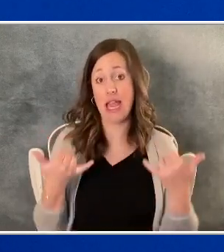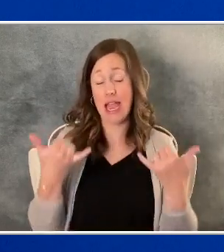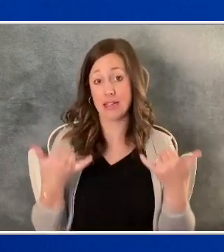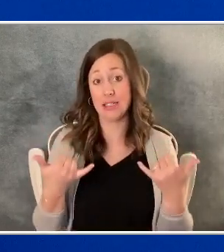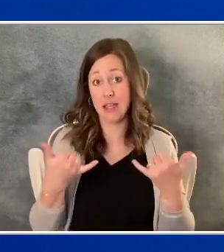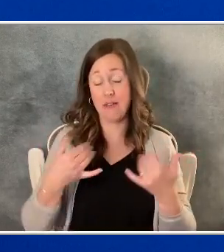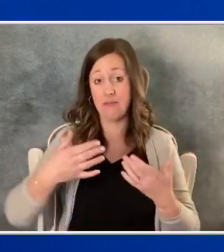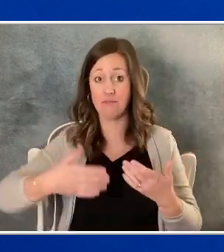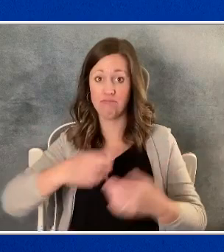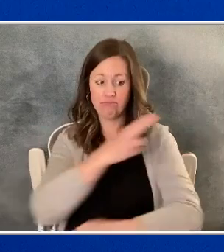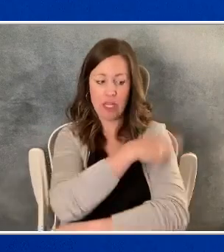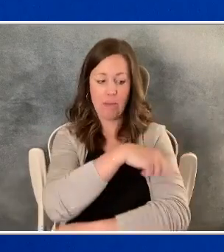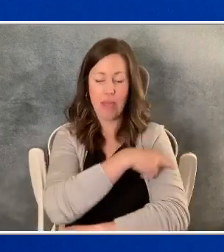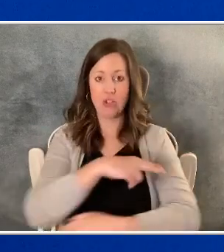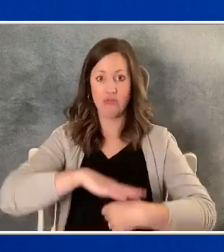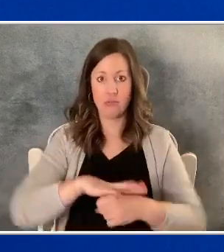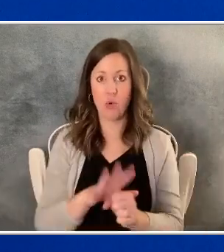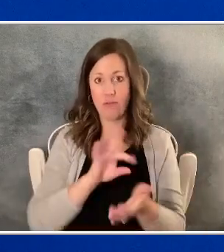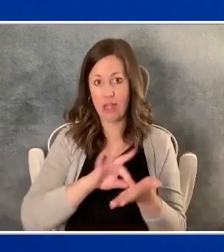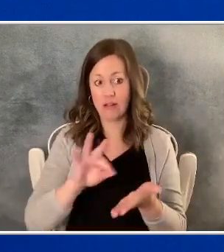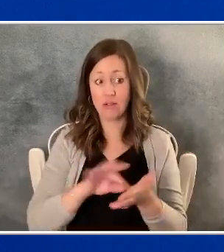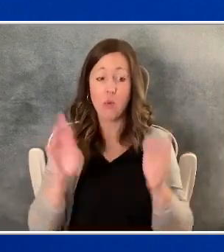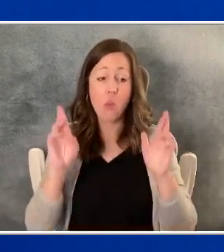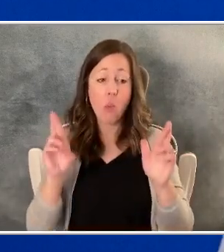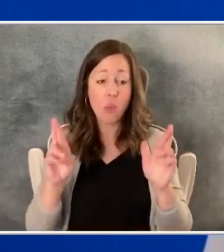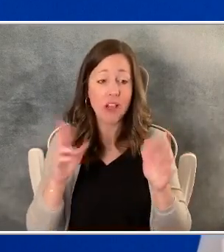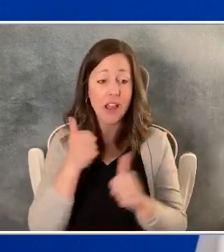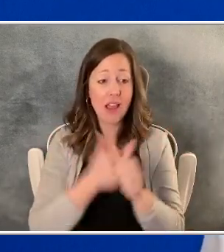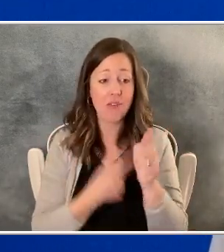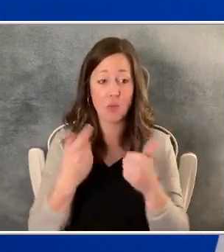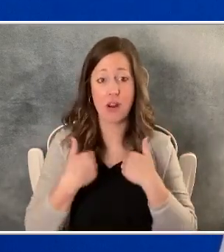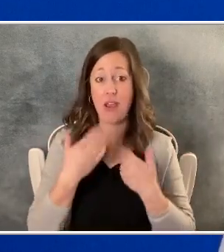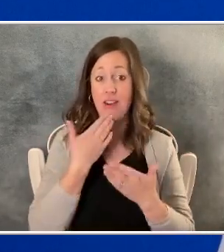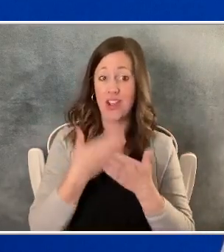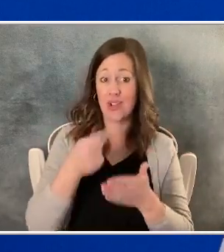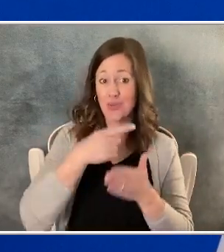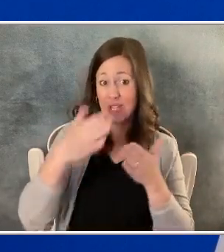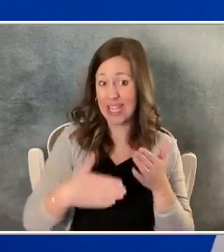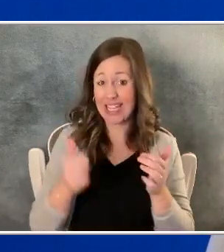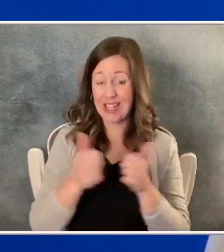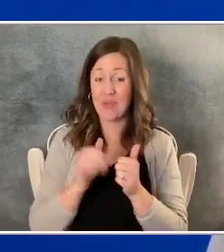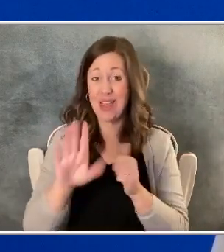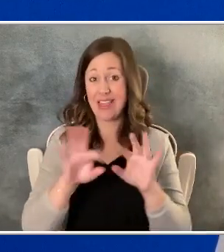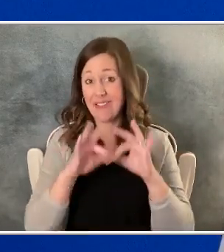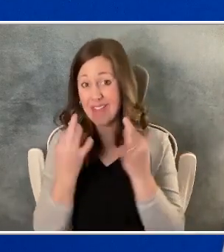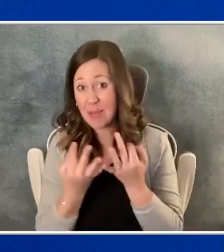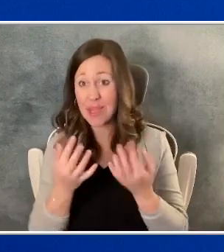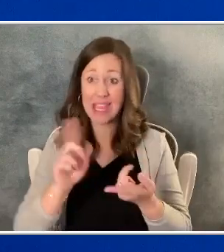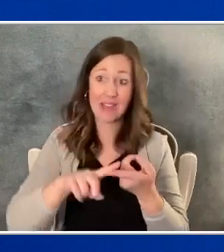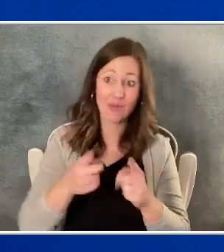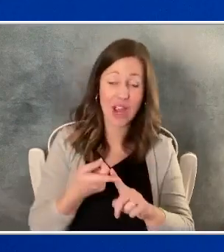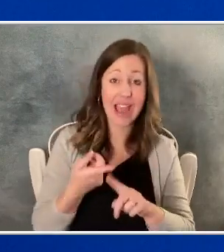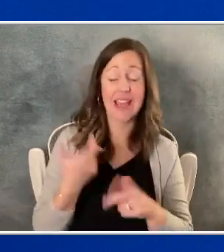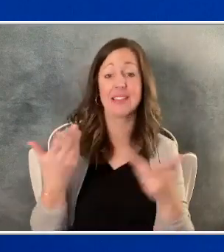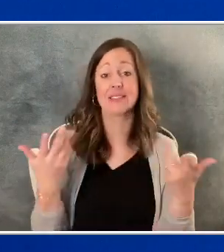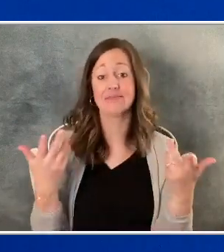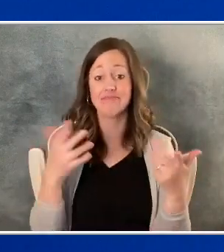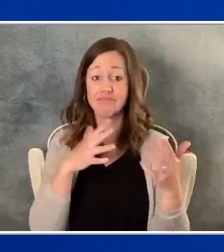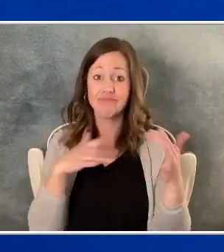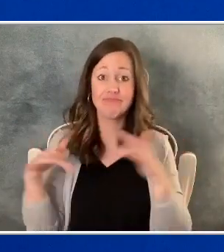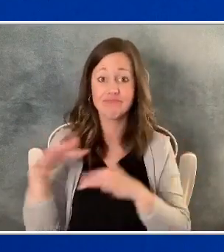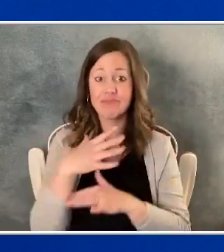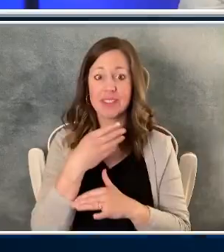and hopefully everybody had a very good weekend with loved ones, friends, family, and are not ill